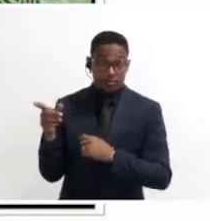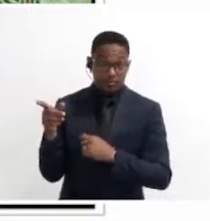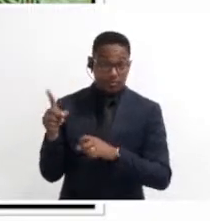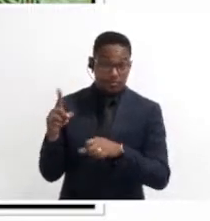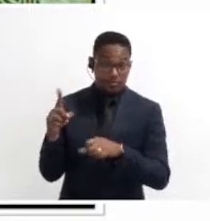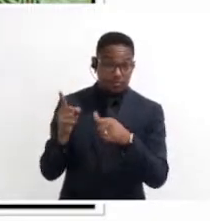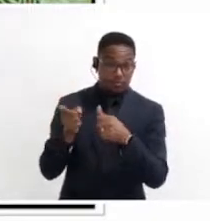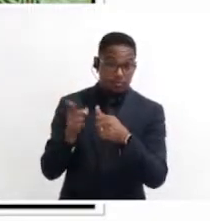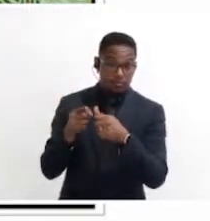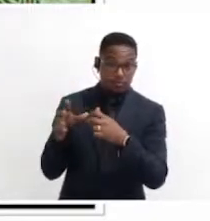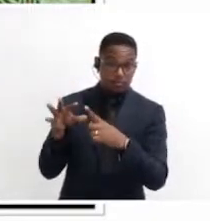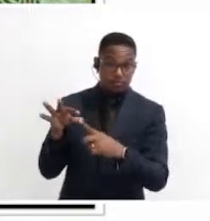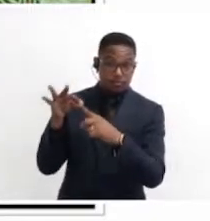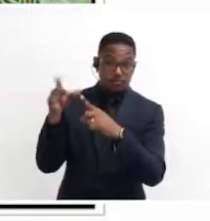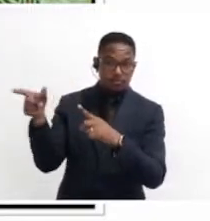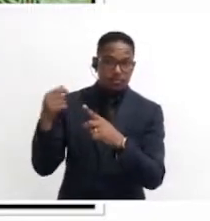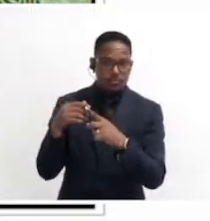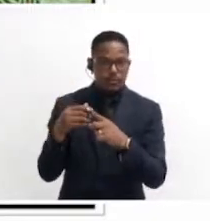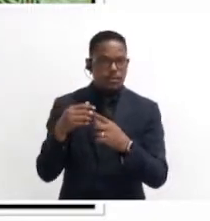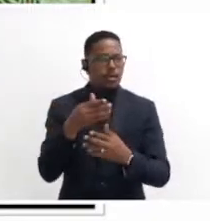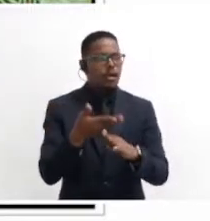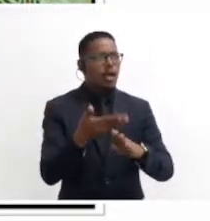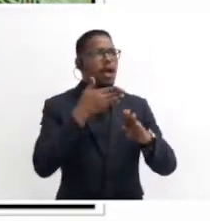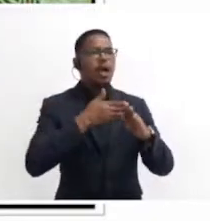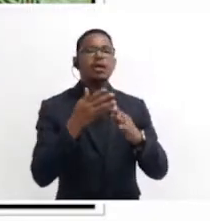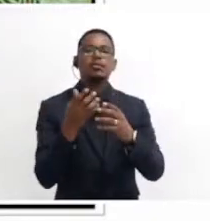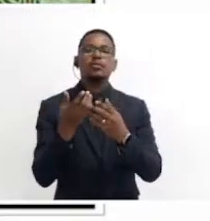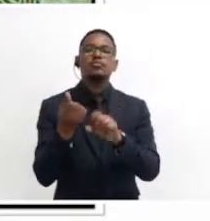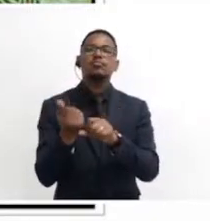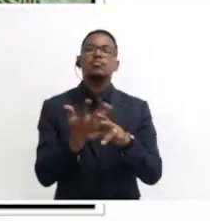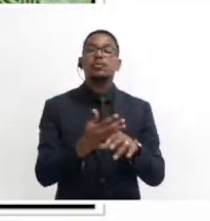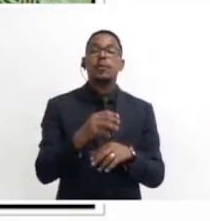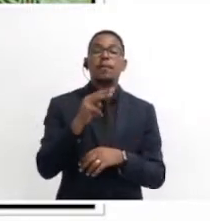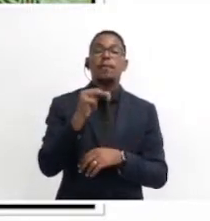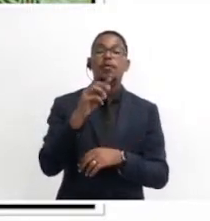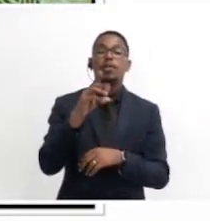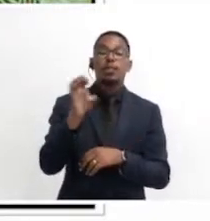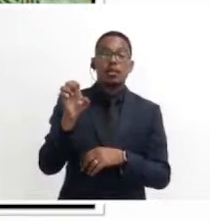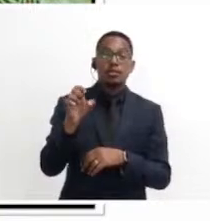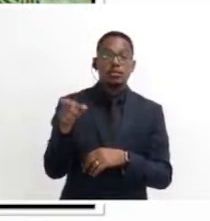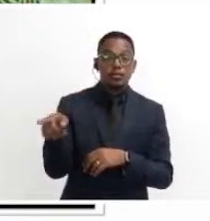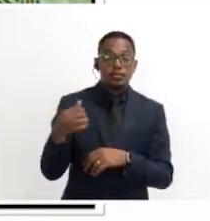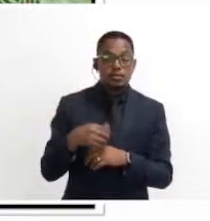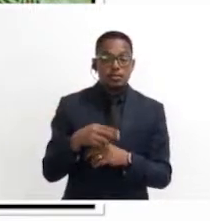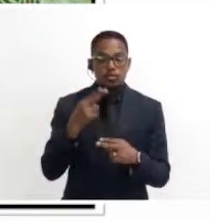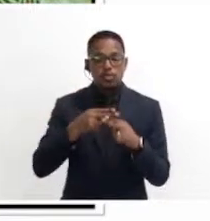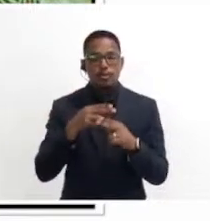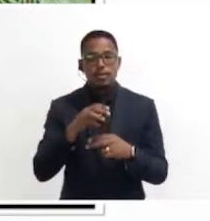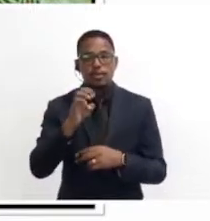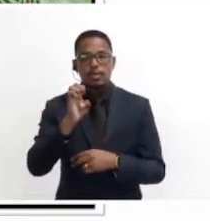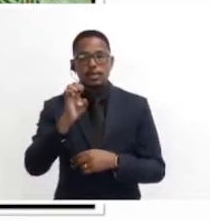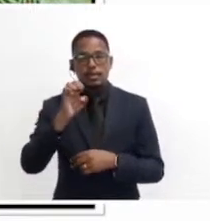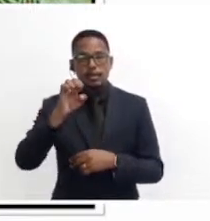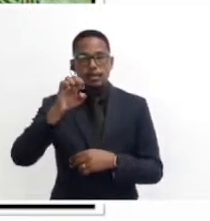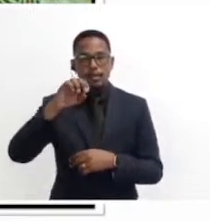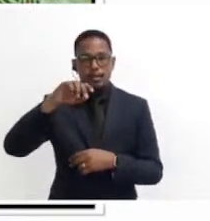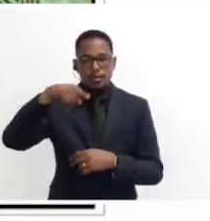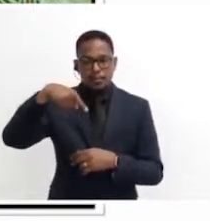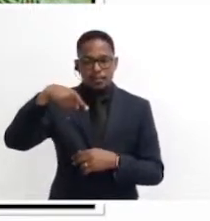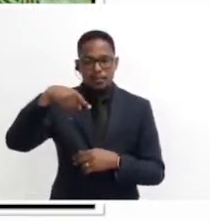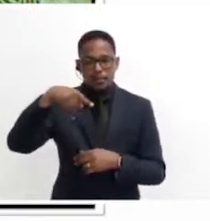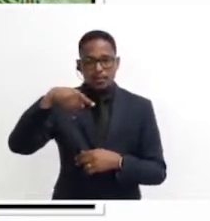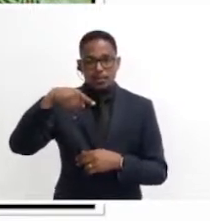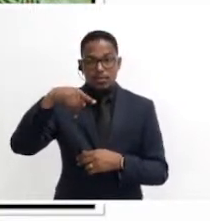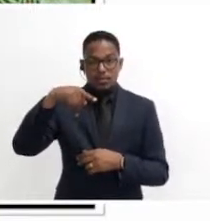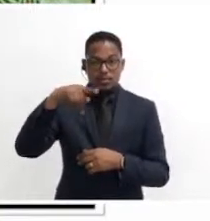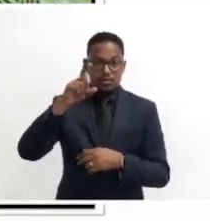pre-mold with what we call a mold compound and epoxy material before etching part of the